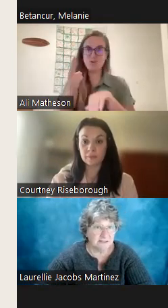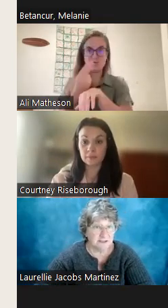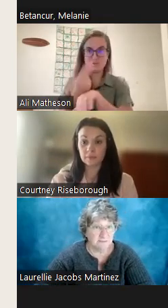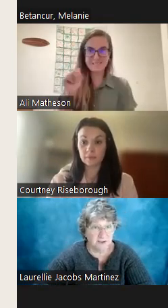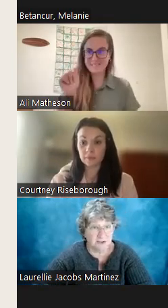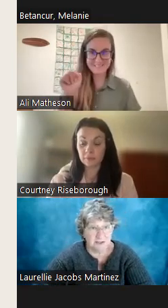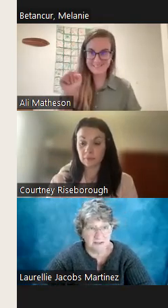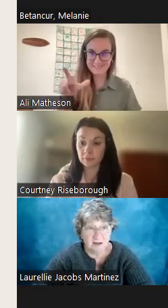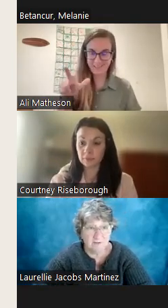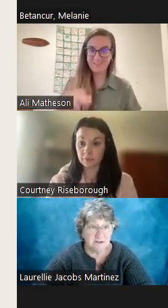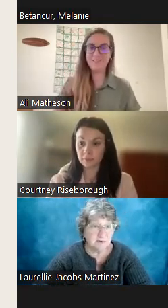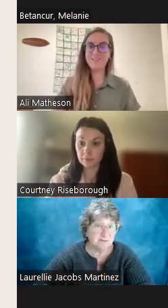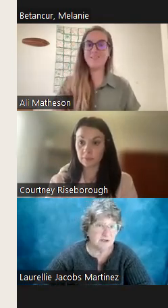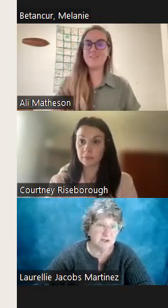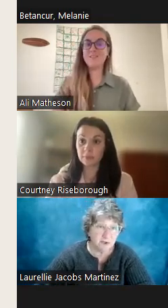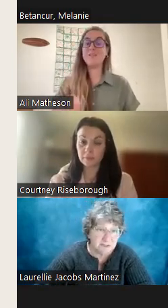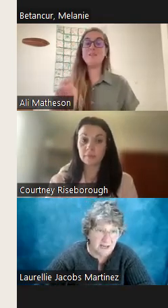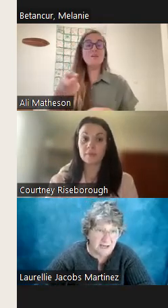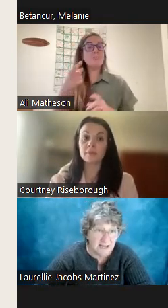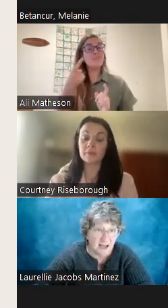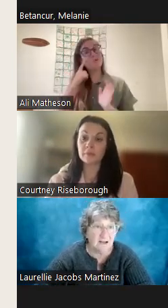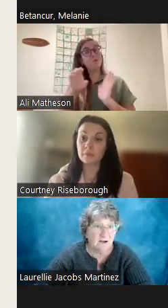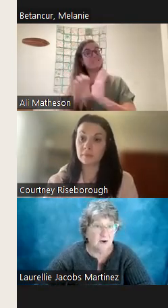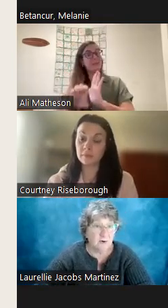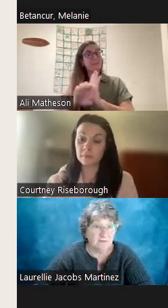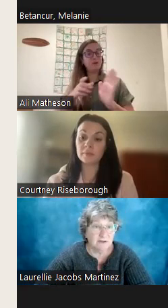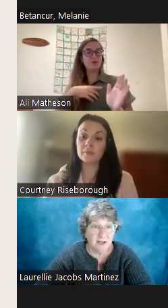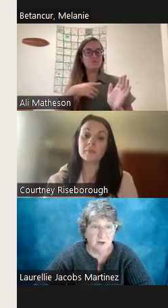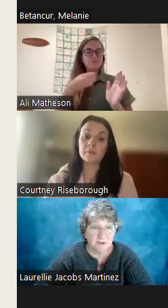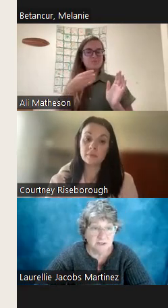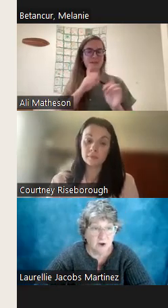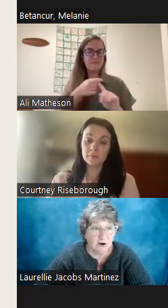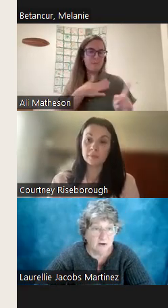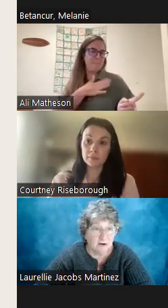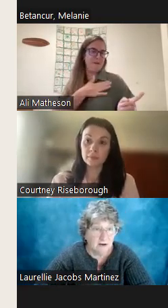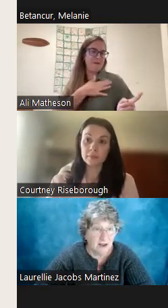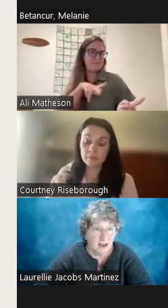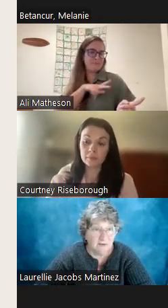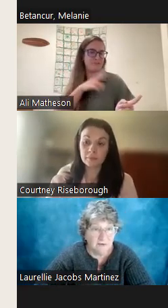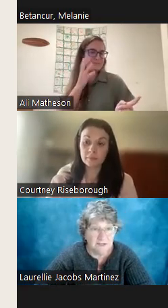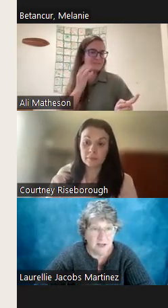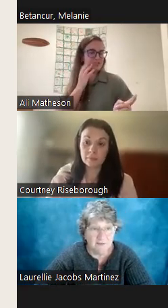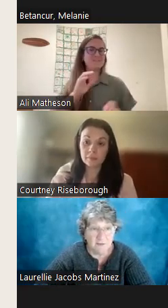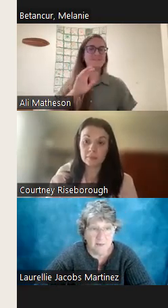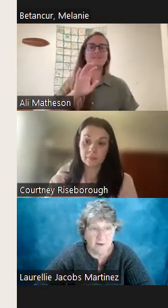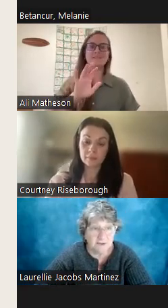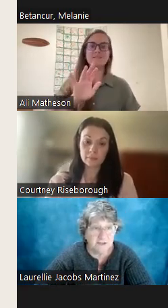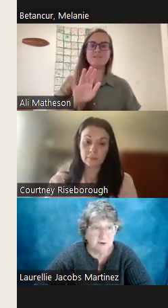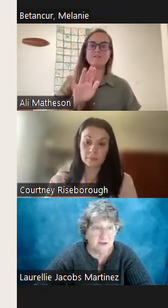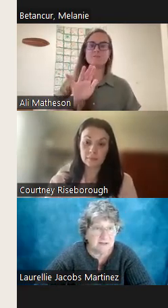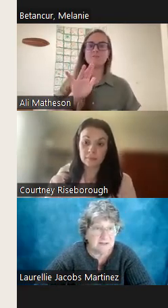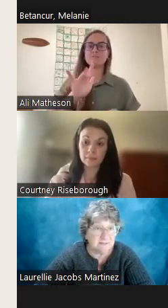says this patient is deaf or this patient uses ASL or whatever their language needs are. And for example, from my